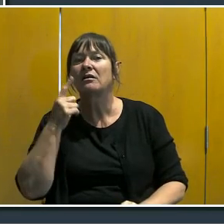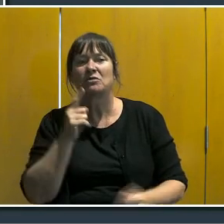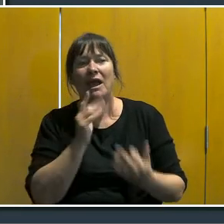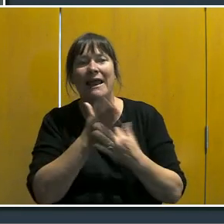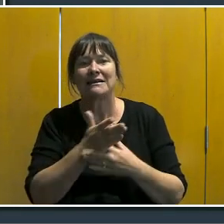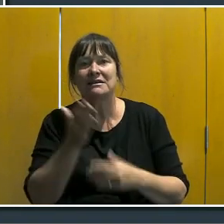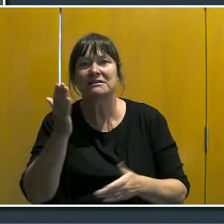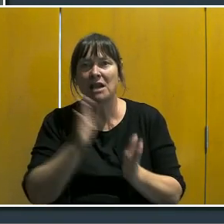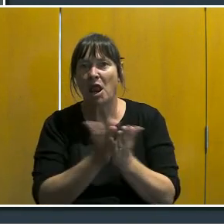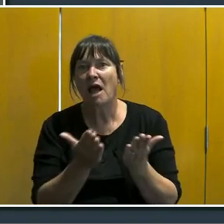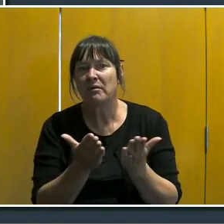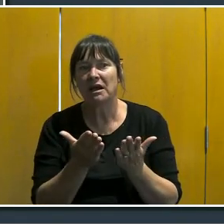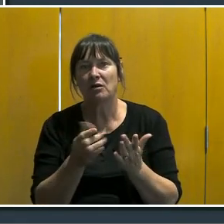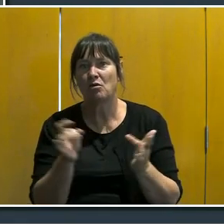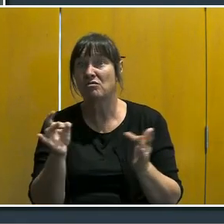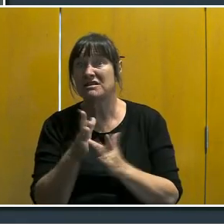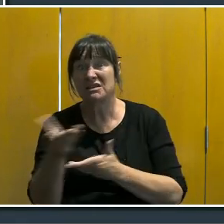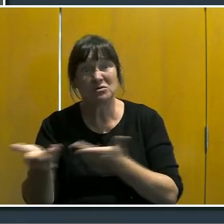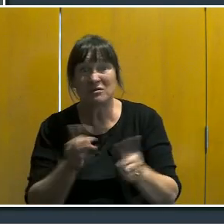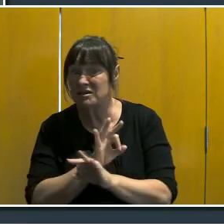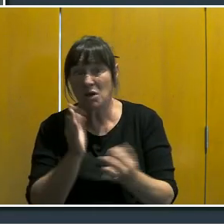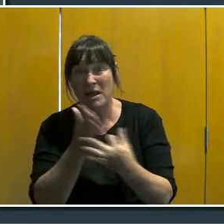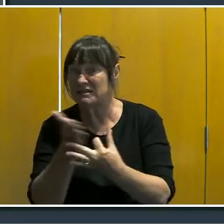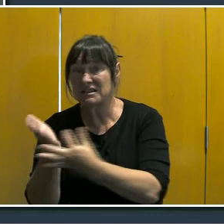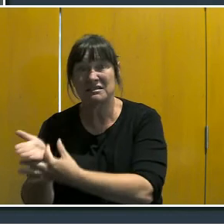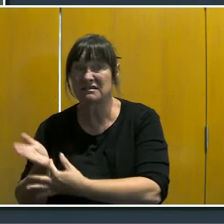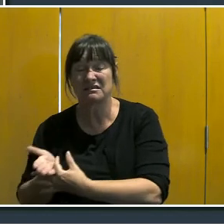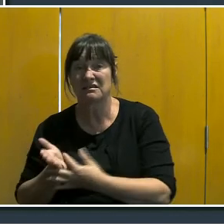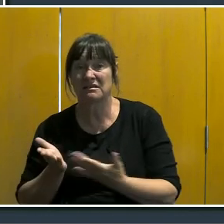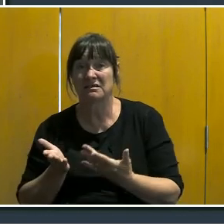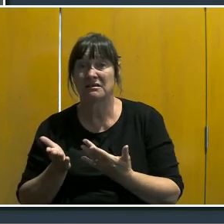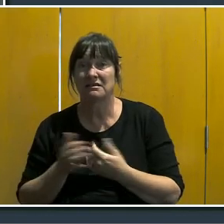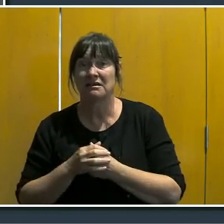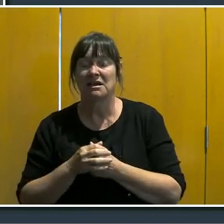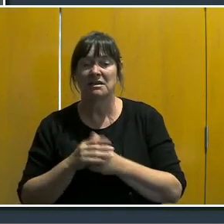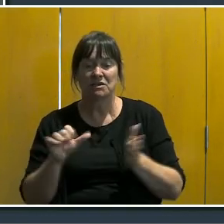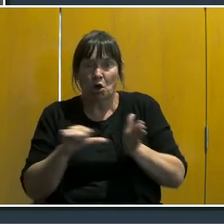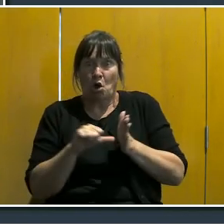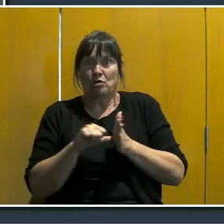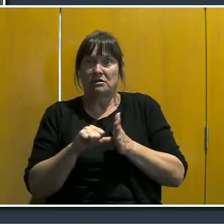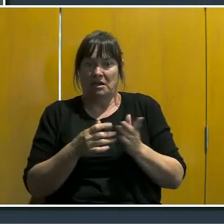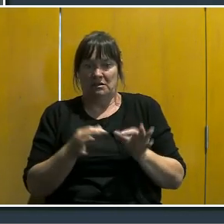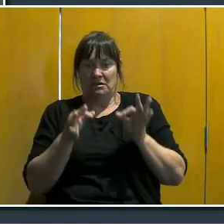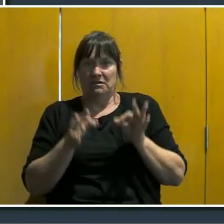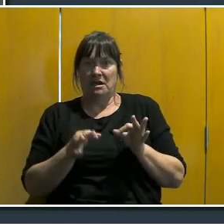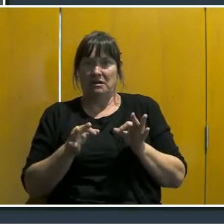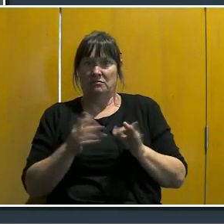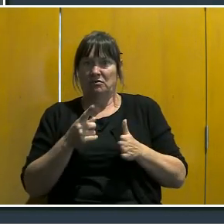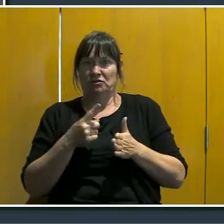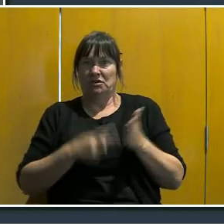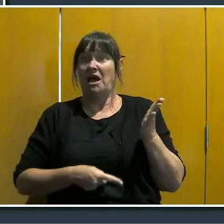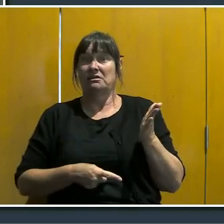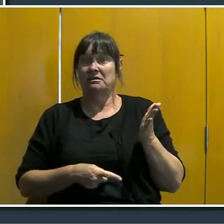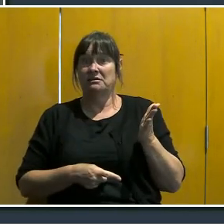we can't access central services, we have no access to, that's the way the overhead's split often, is the way that determines what our charging comes back to in